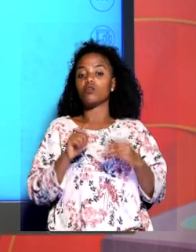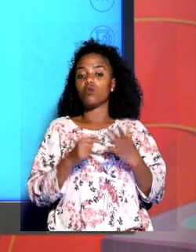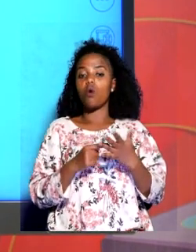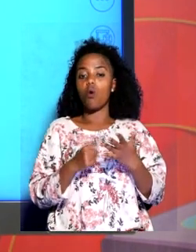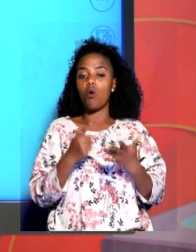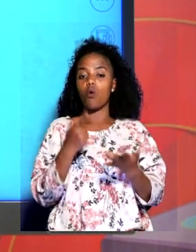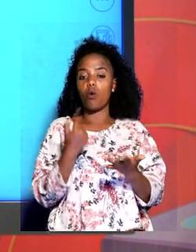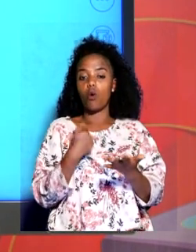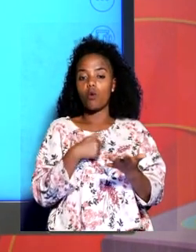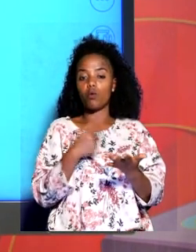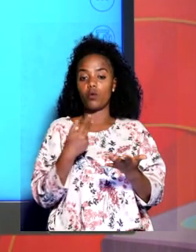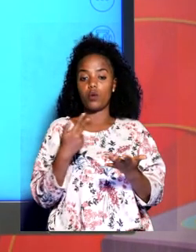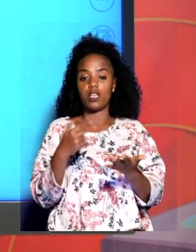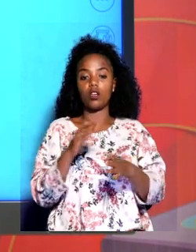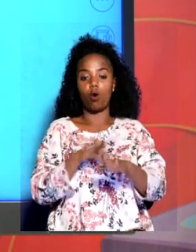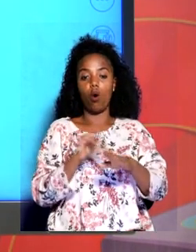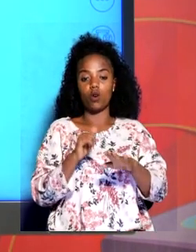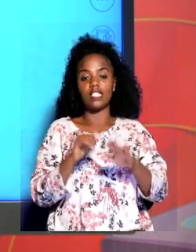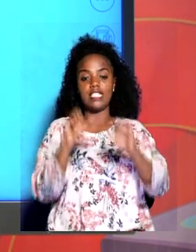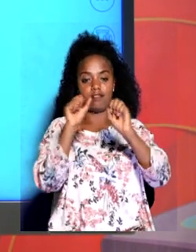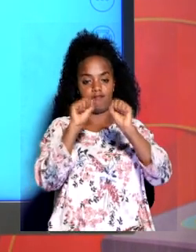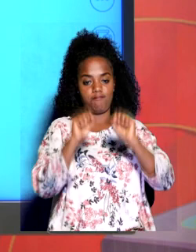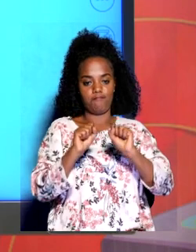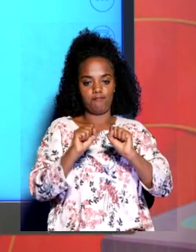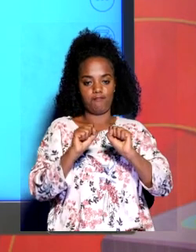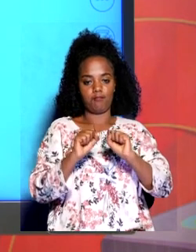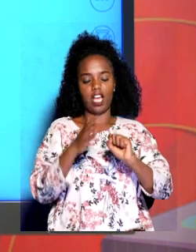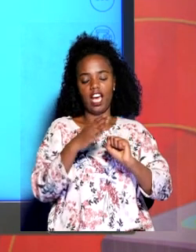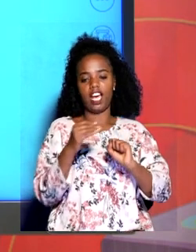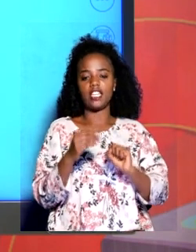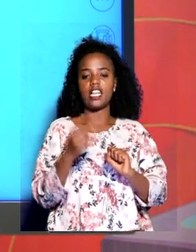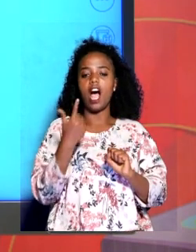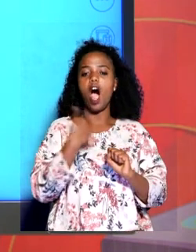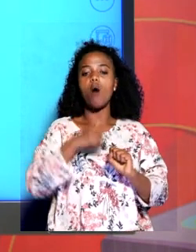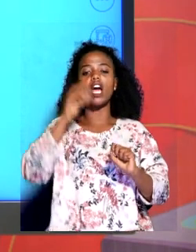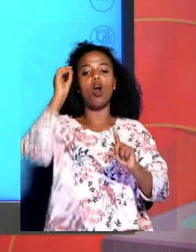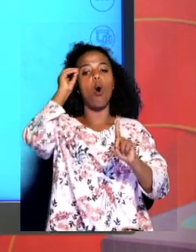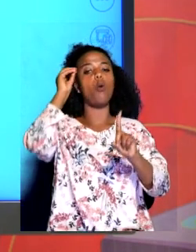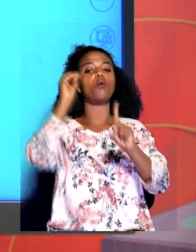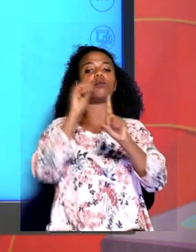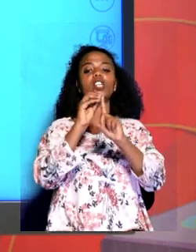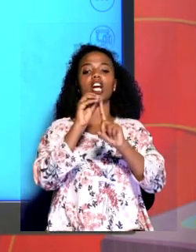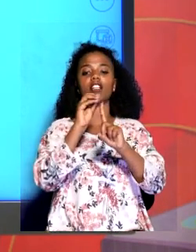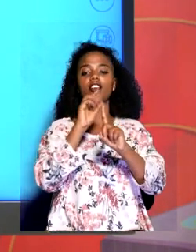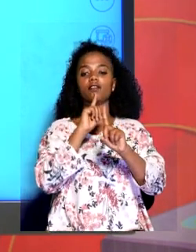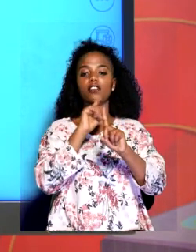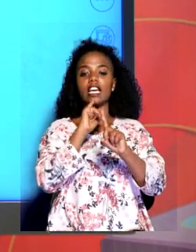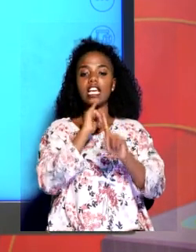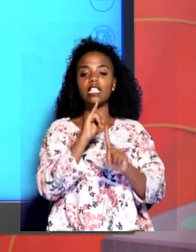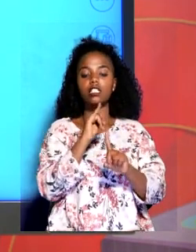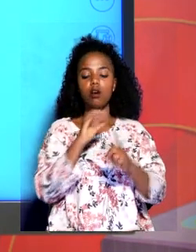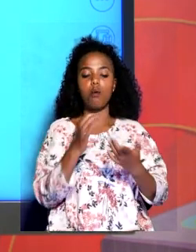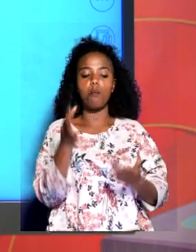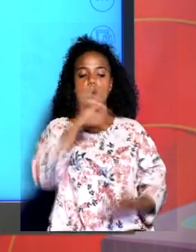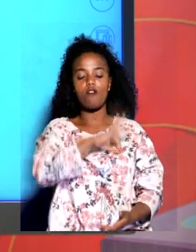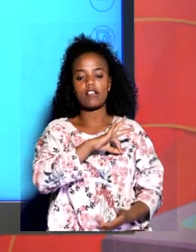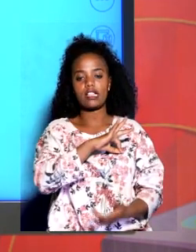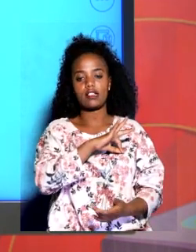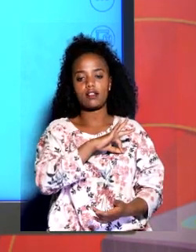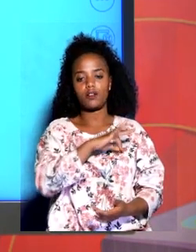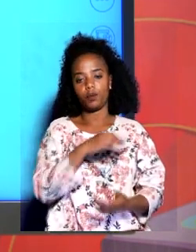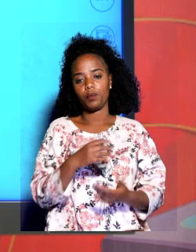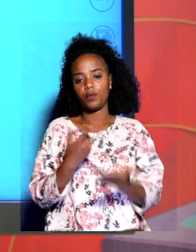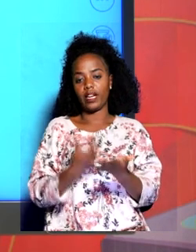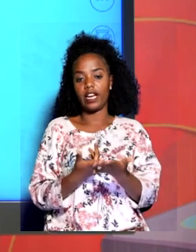this constraint. We call this constraint. And our objective is a profit.